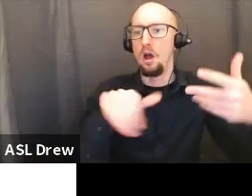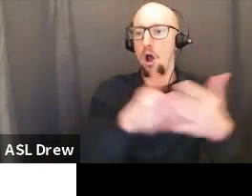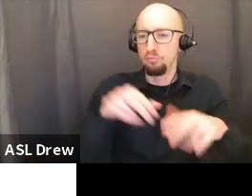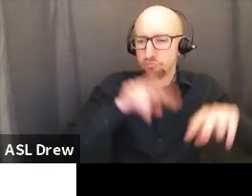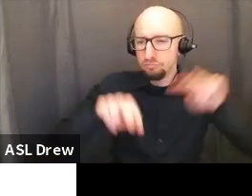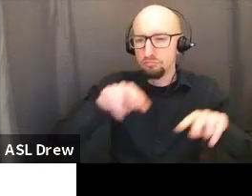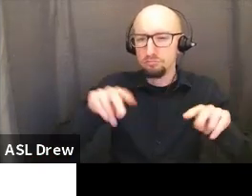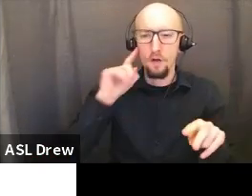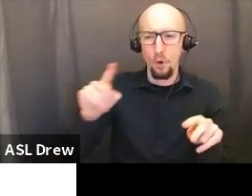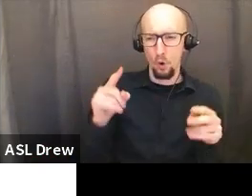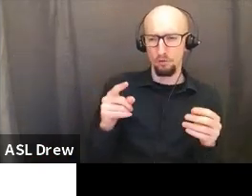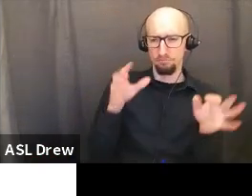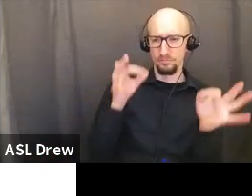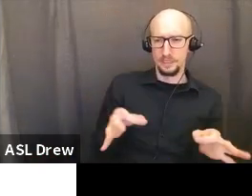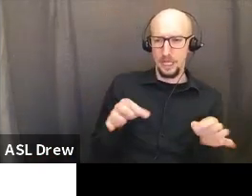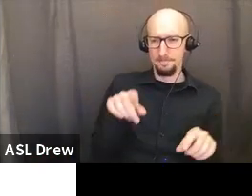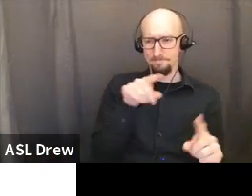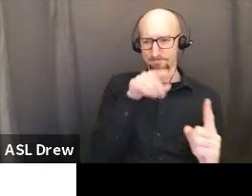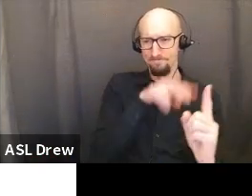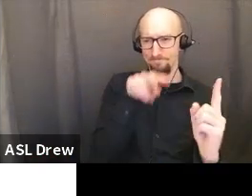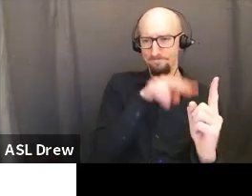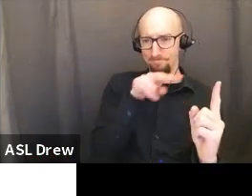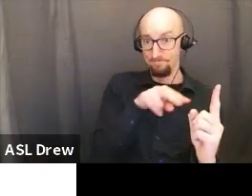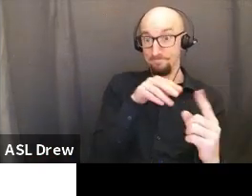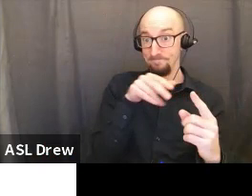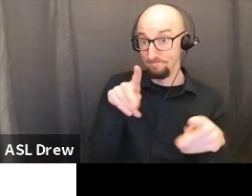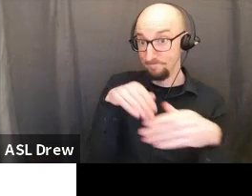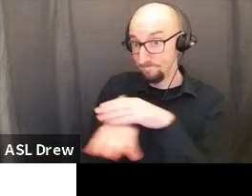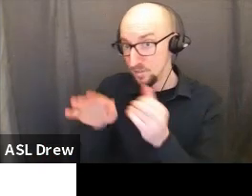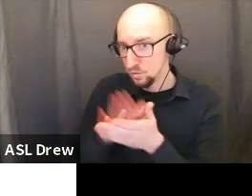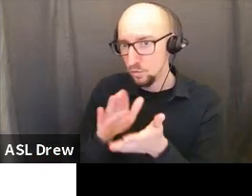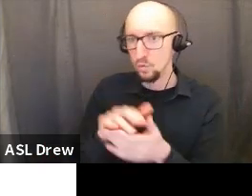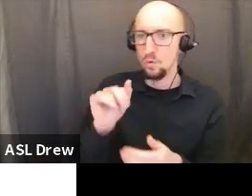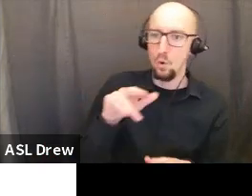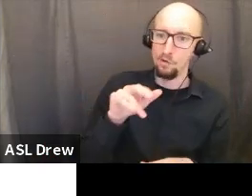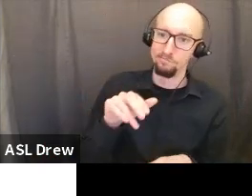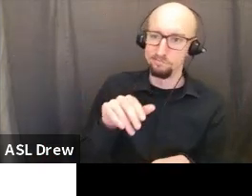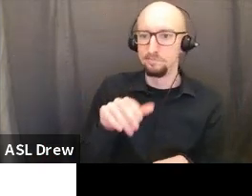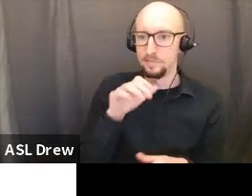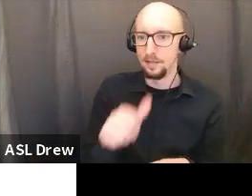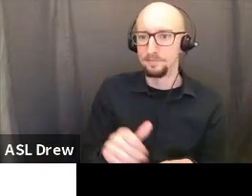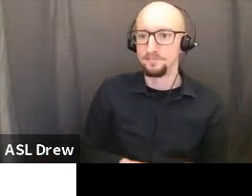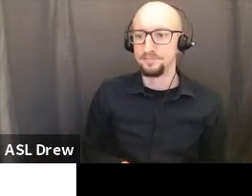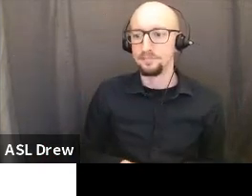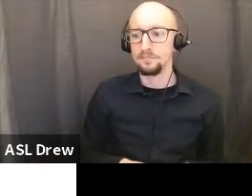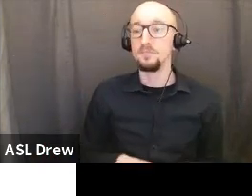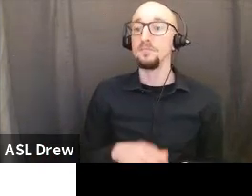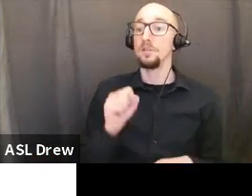each of these factors has behind it academic research suggesting